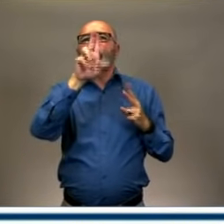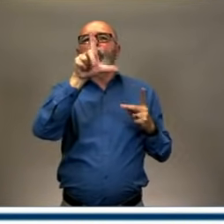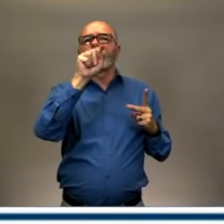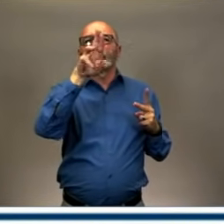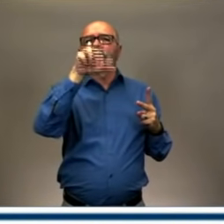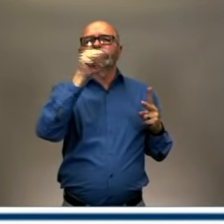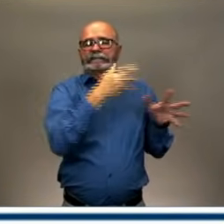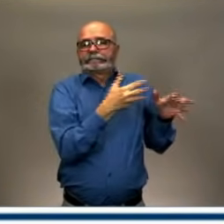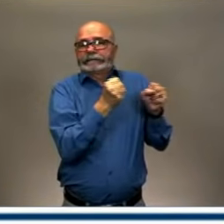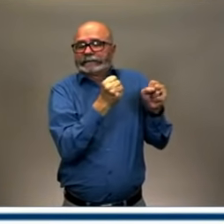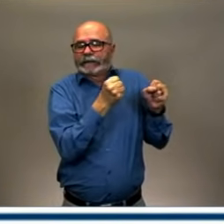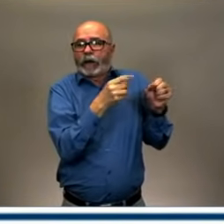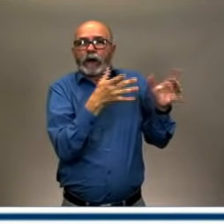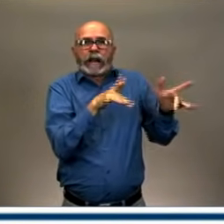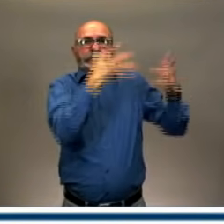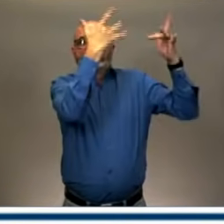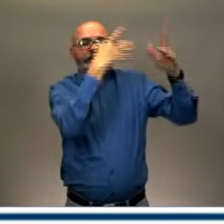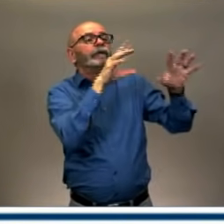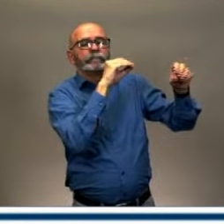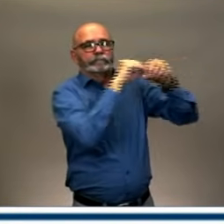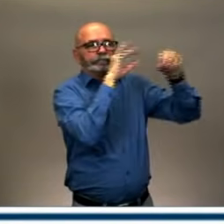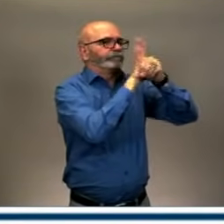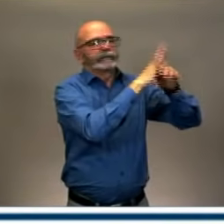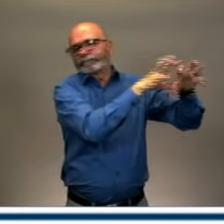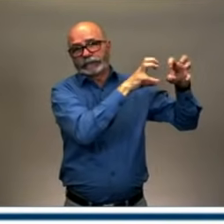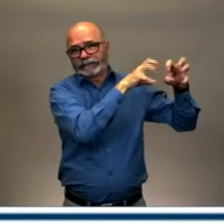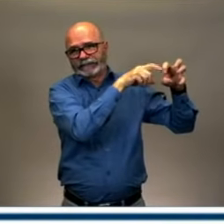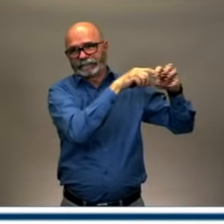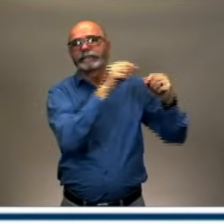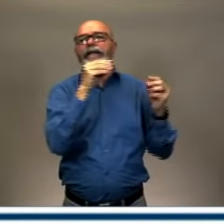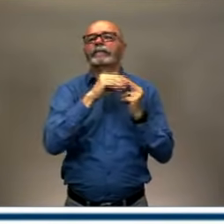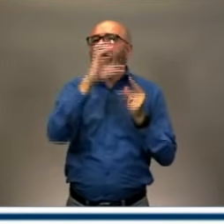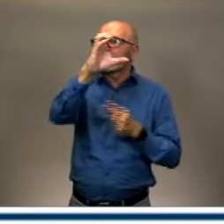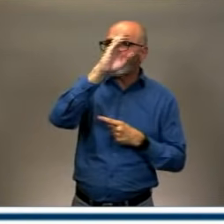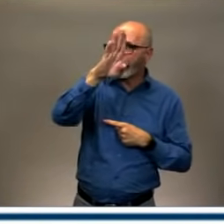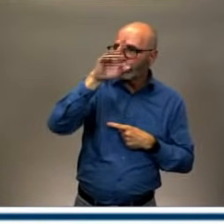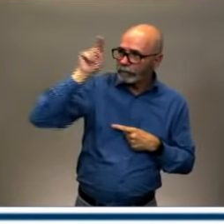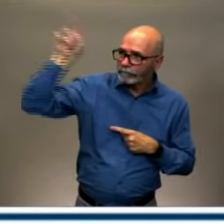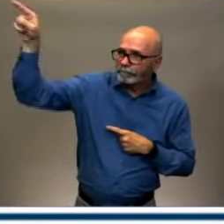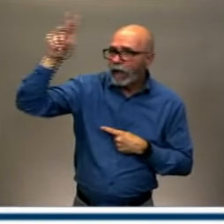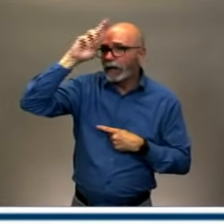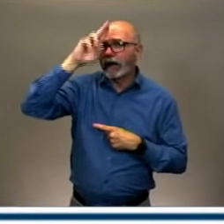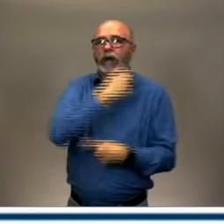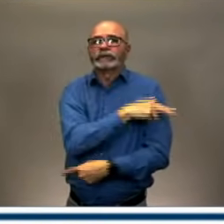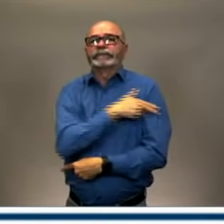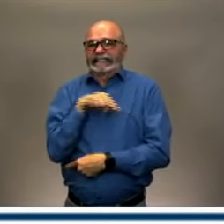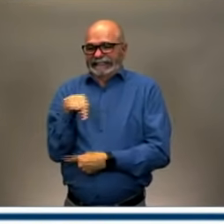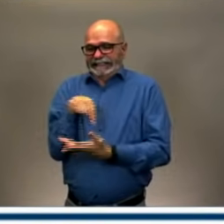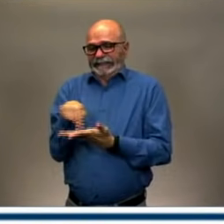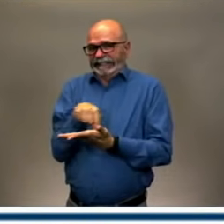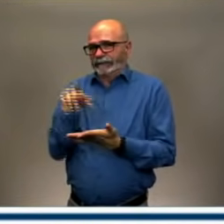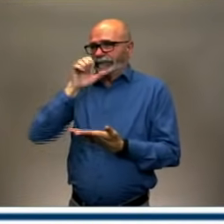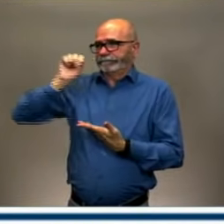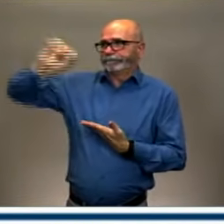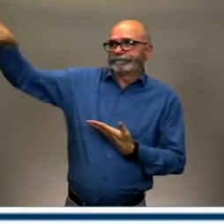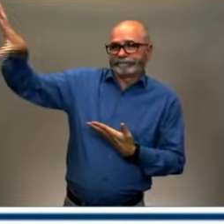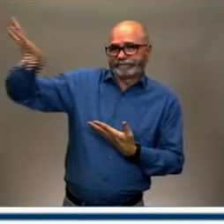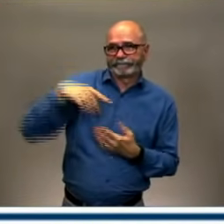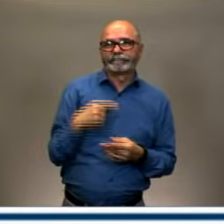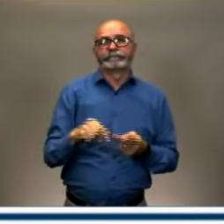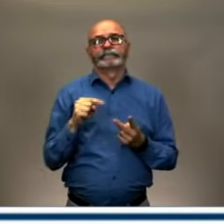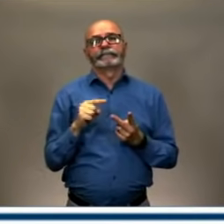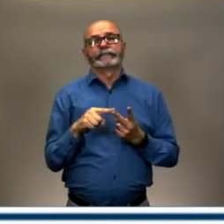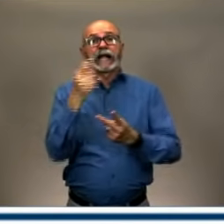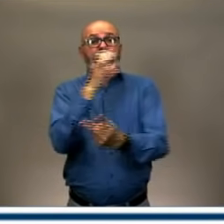happening to Cape Breton Regional and Valley Regional Hospital this week, and they'll be beginning their clinics starting the week